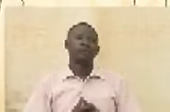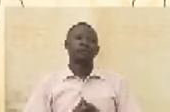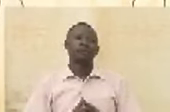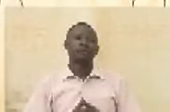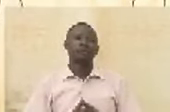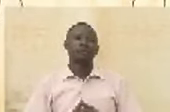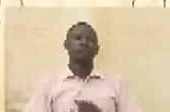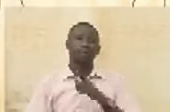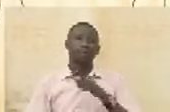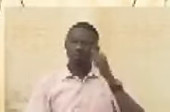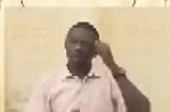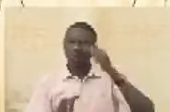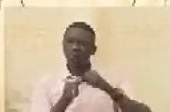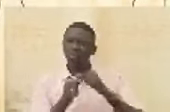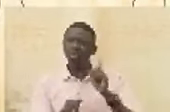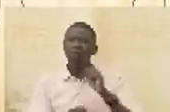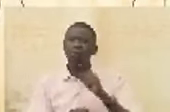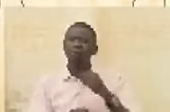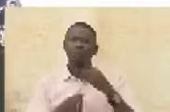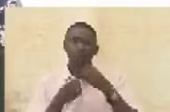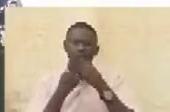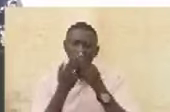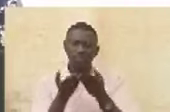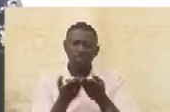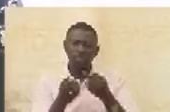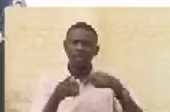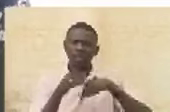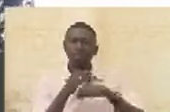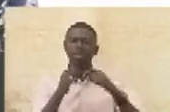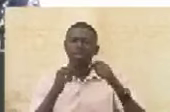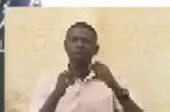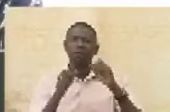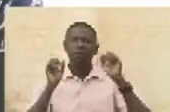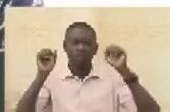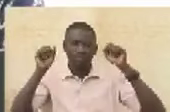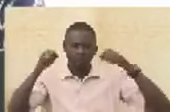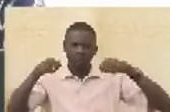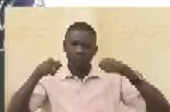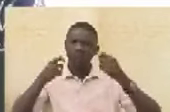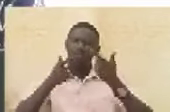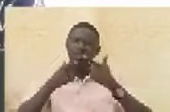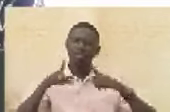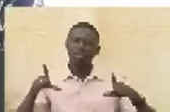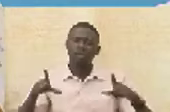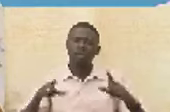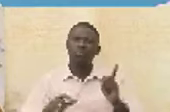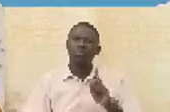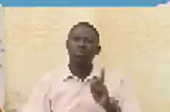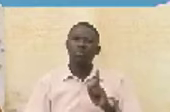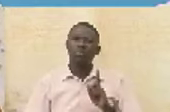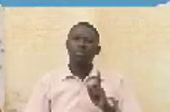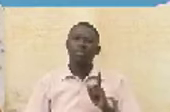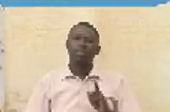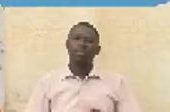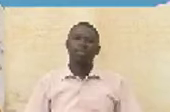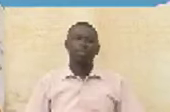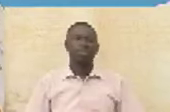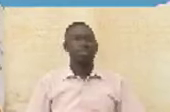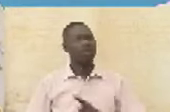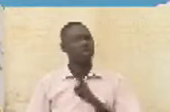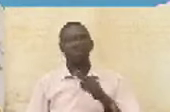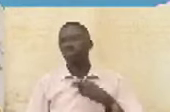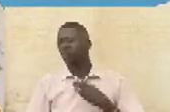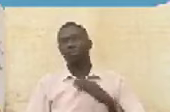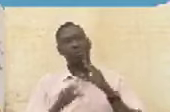Can you recall what they were saying in Fula? For you, kilo samuta no lebang. Ibe mem fe kan Fula kan oroba. Ani mam Fula kan omai. No, I cannot